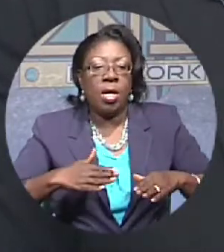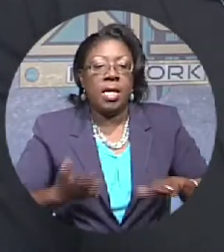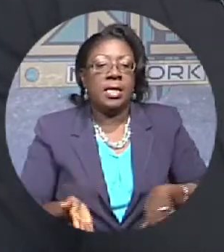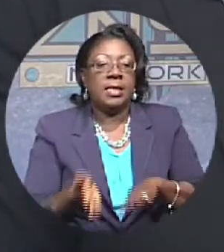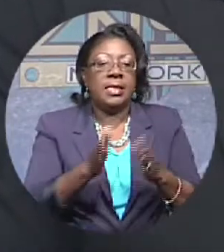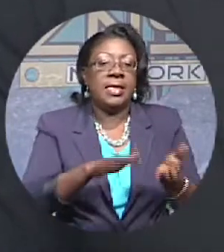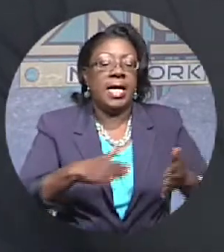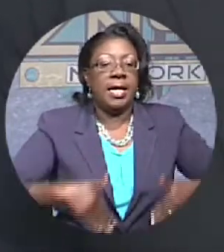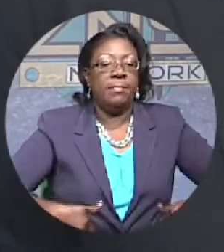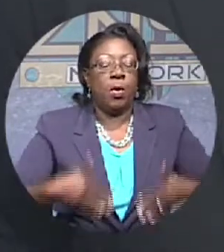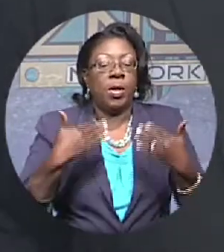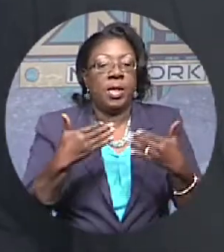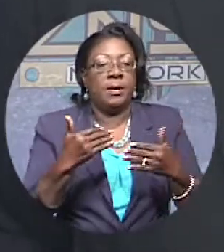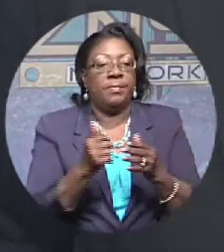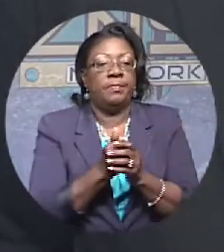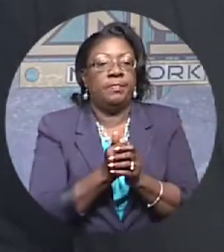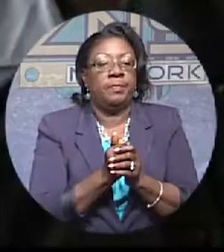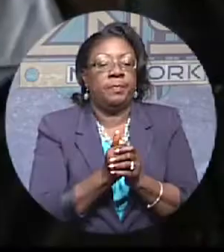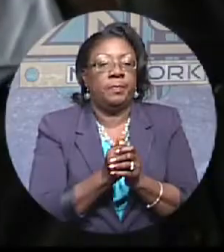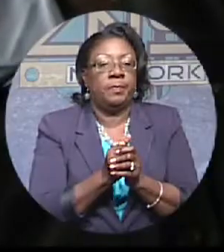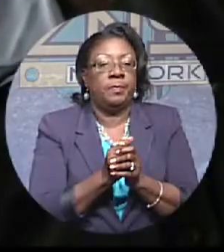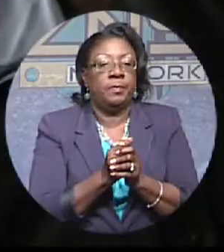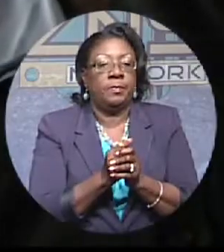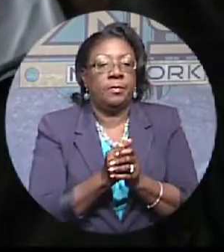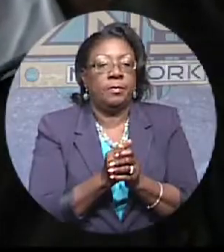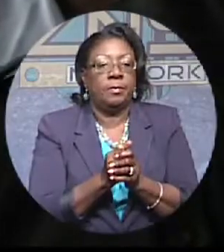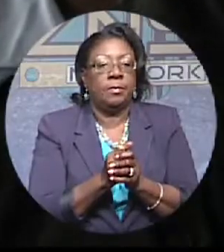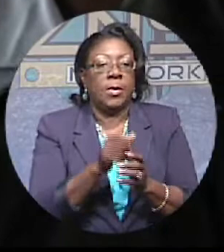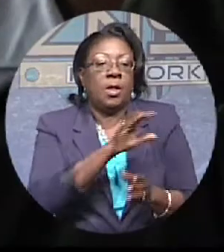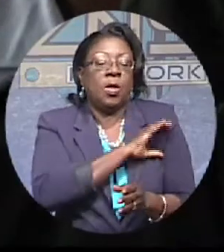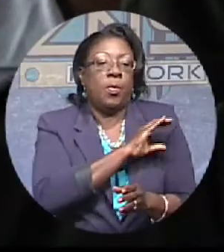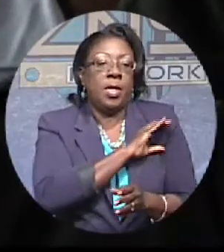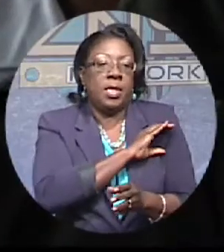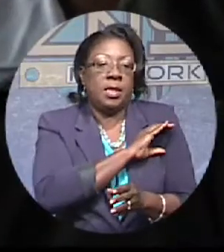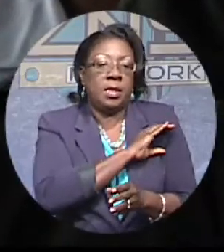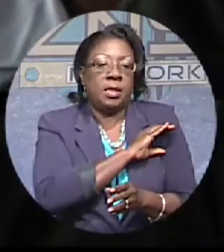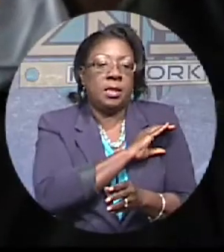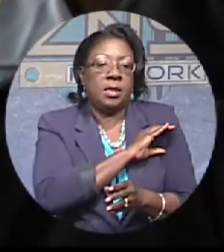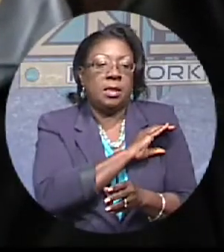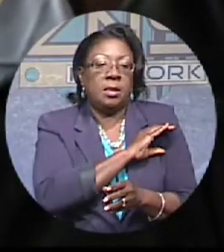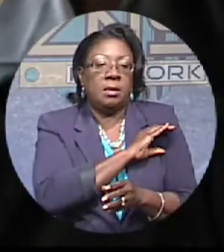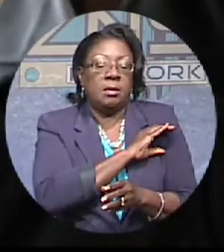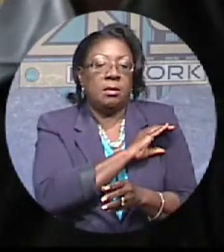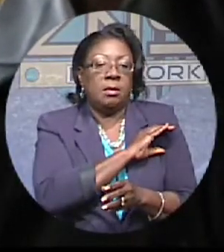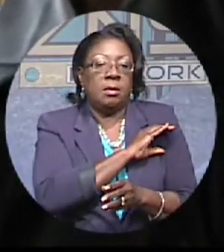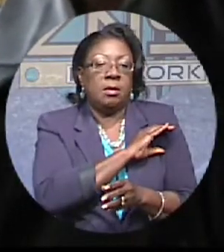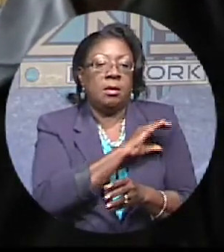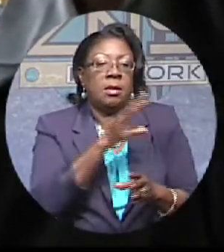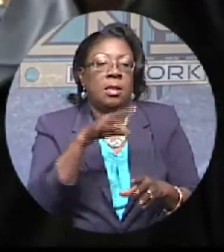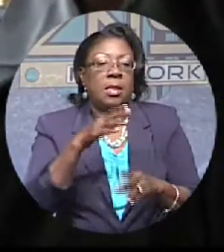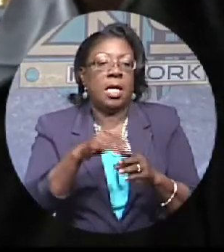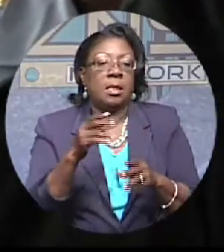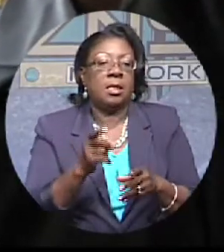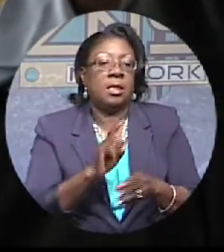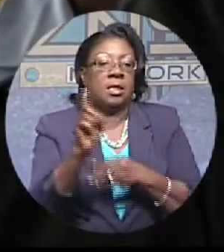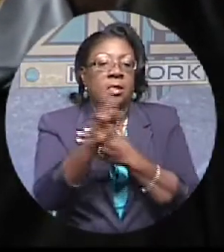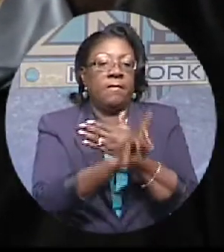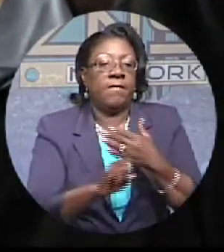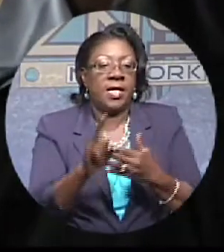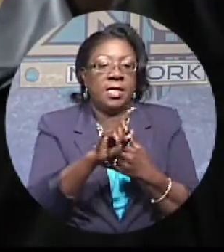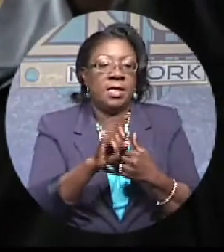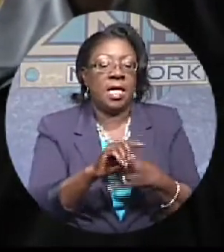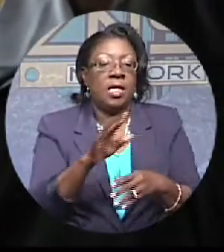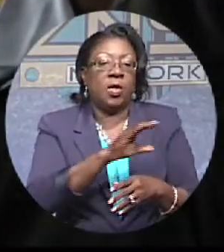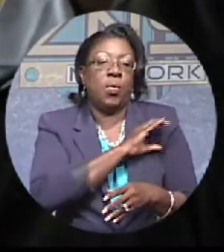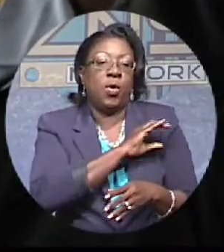officers pulled the body from the sea. The police officers contacted the Defense Force and Police